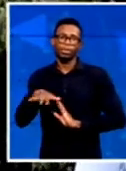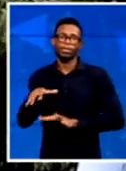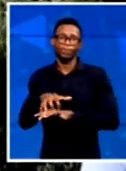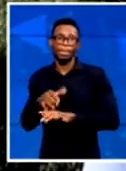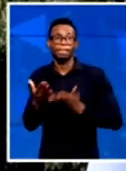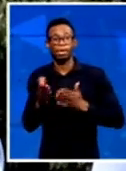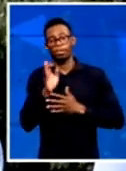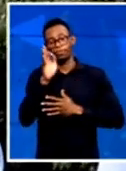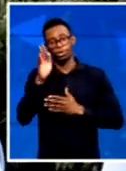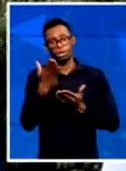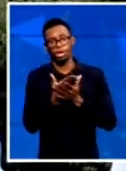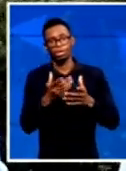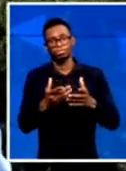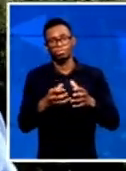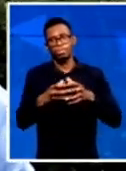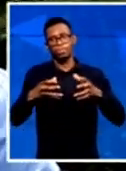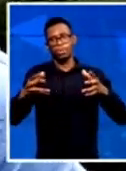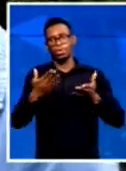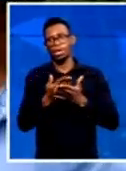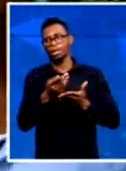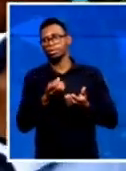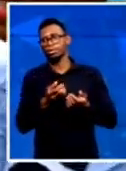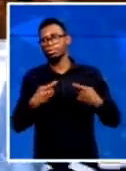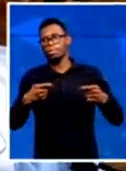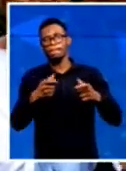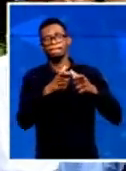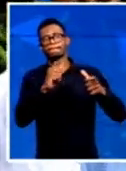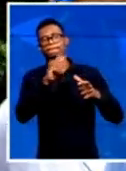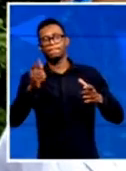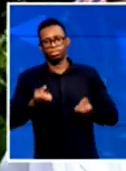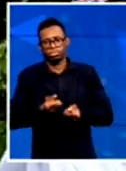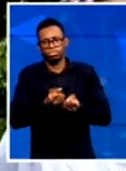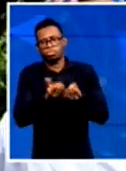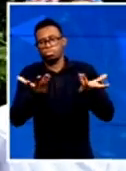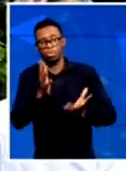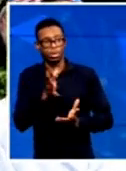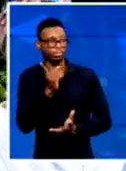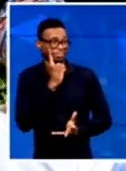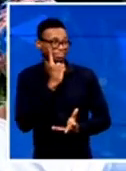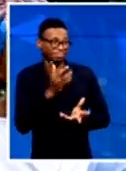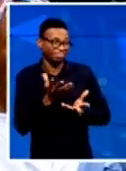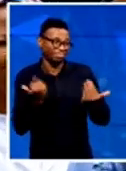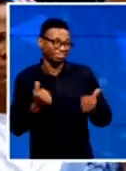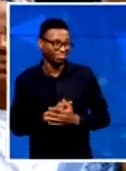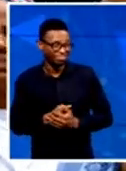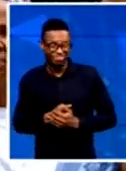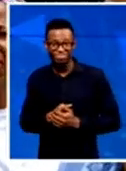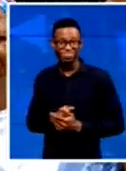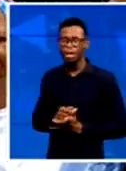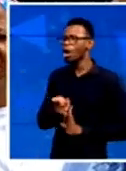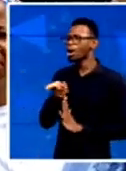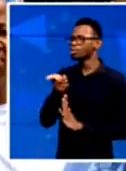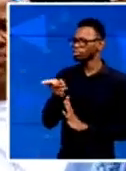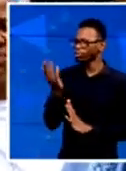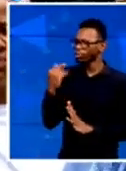able to supply local supermarkets as well. Nolowazi, this, you said, is a family-owned business. How is that for